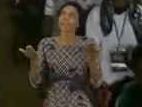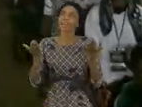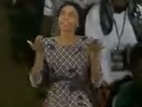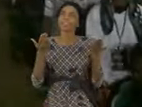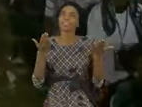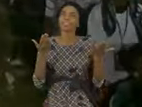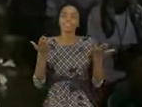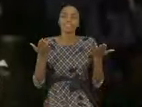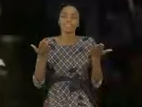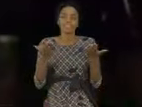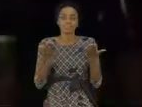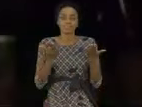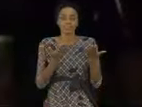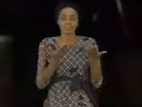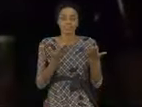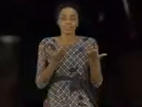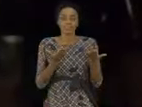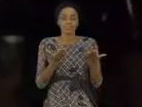magnified.